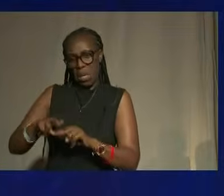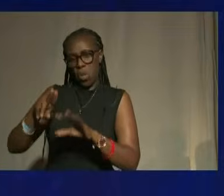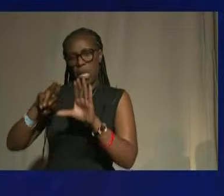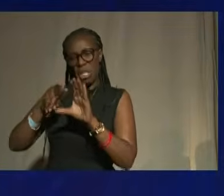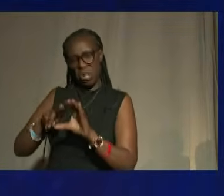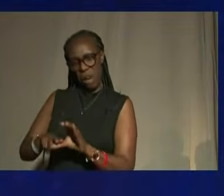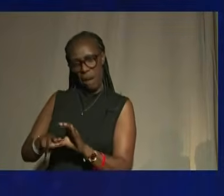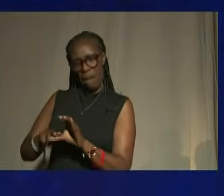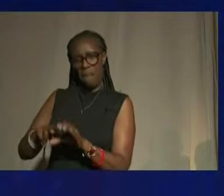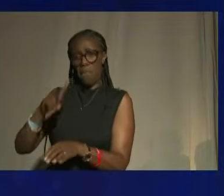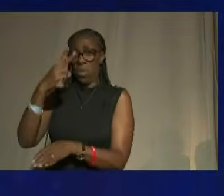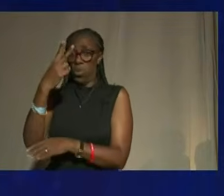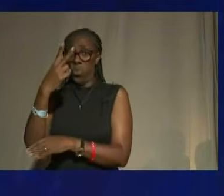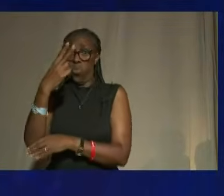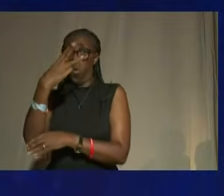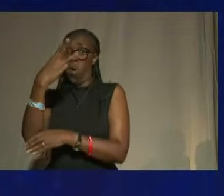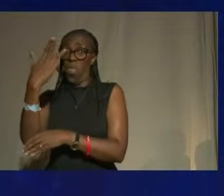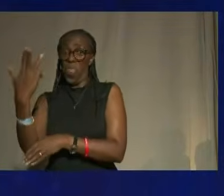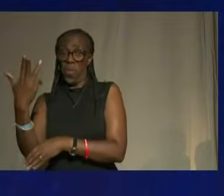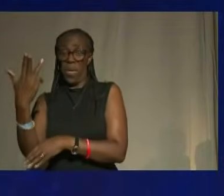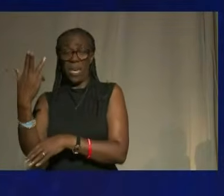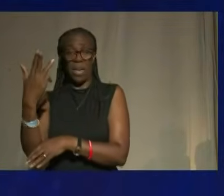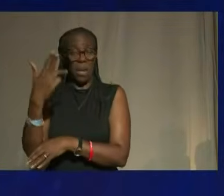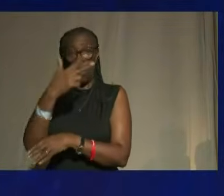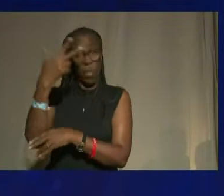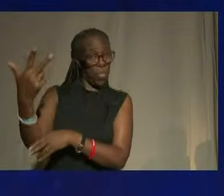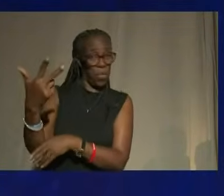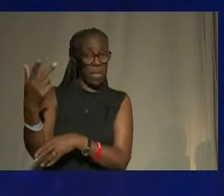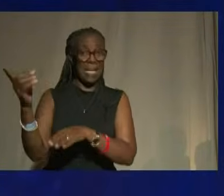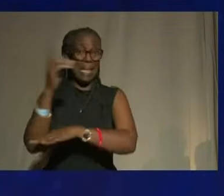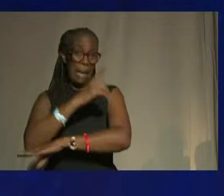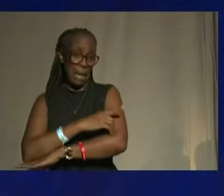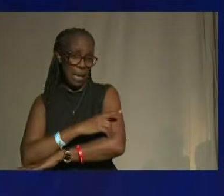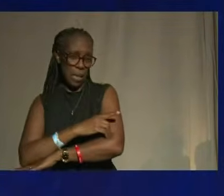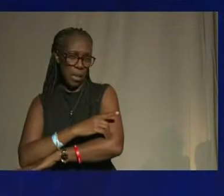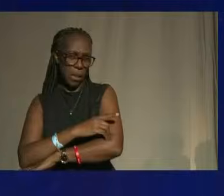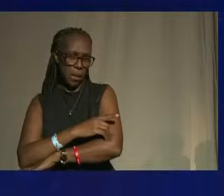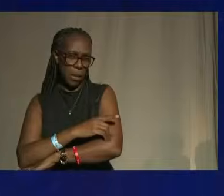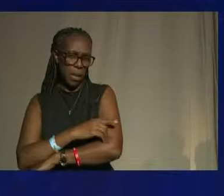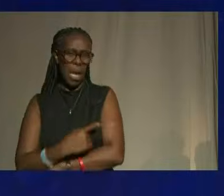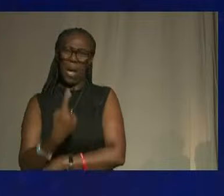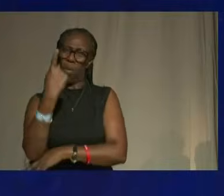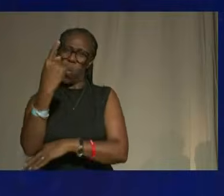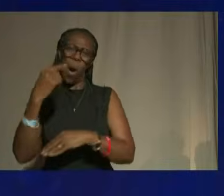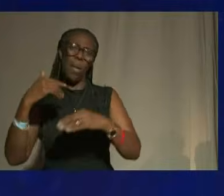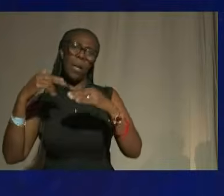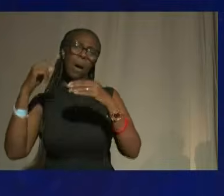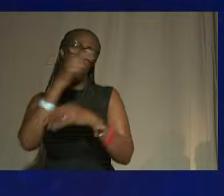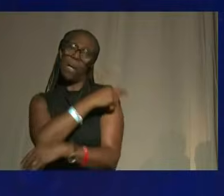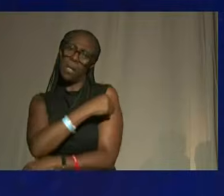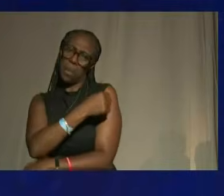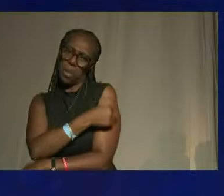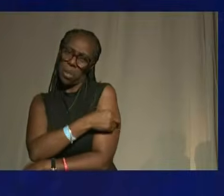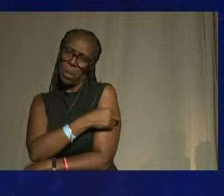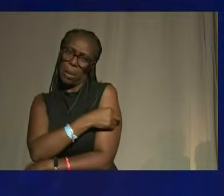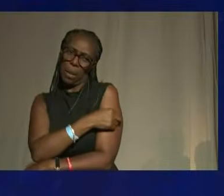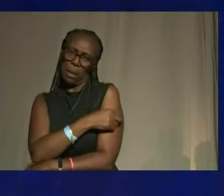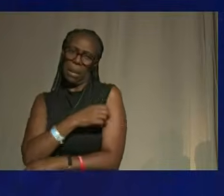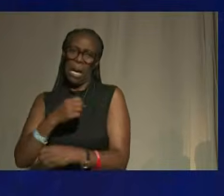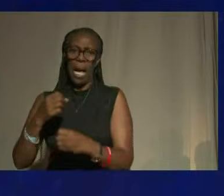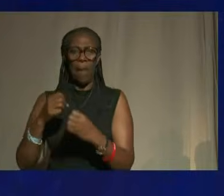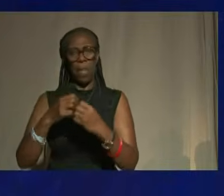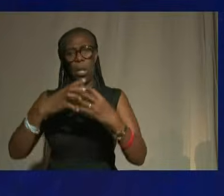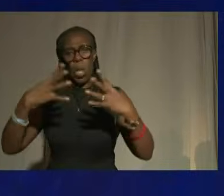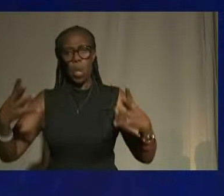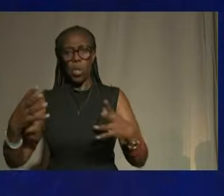at Cornwall Regional, it moved from 1.5 billion to 25 billion. That is the waste that we will